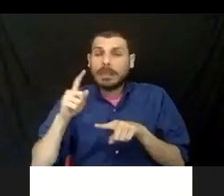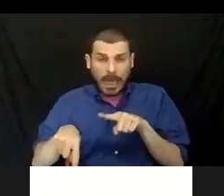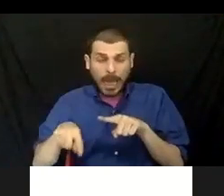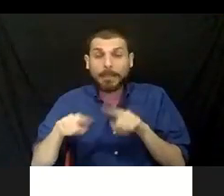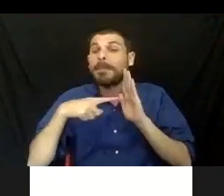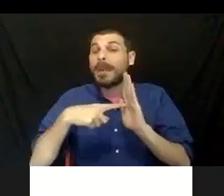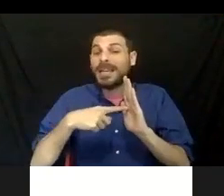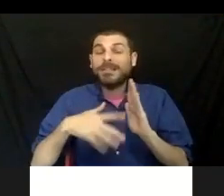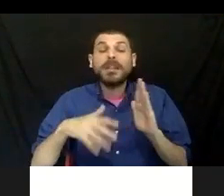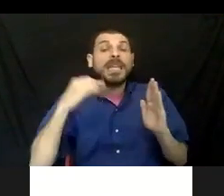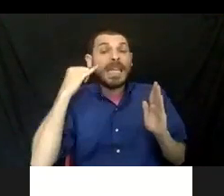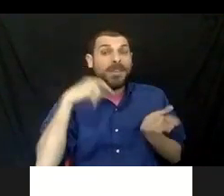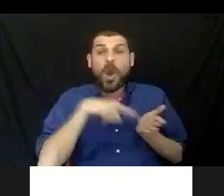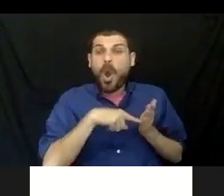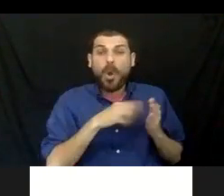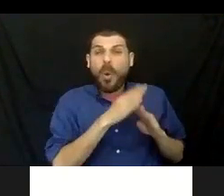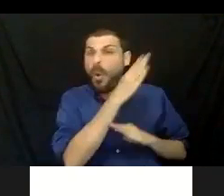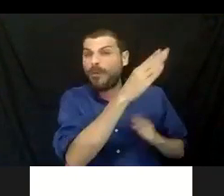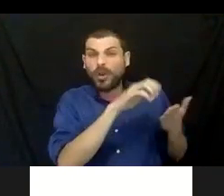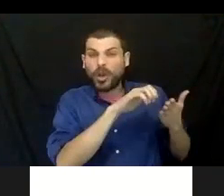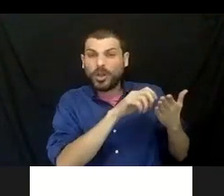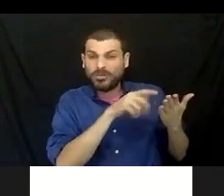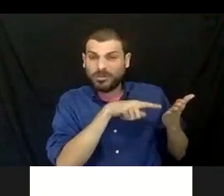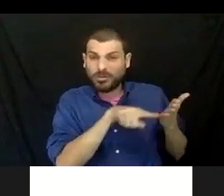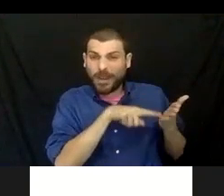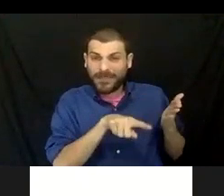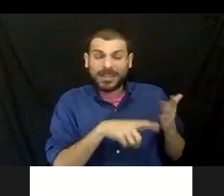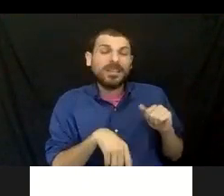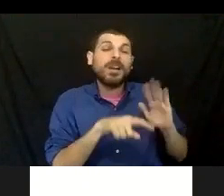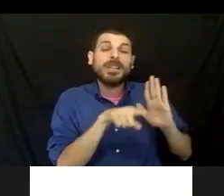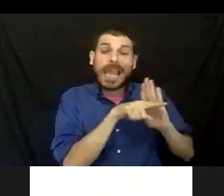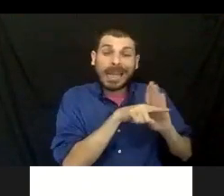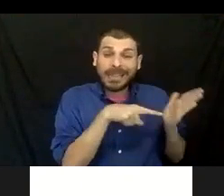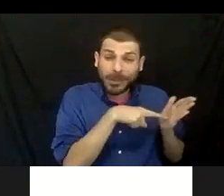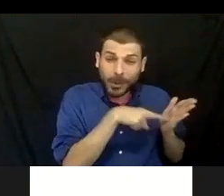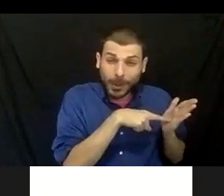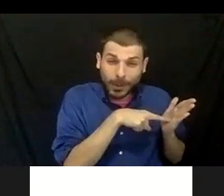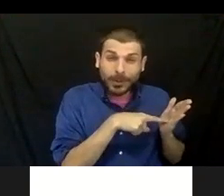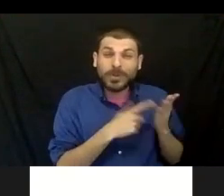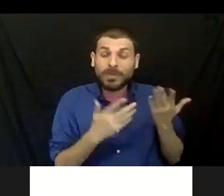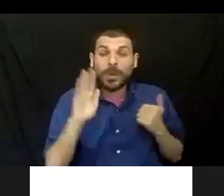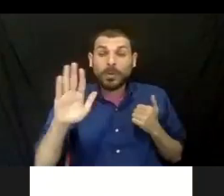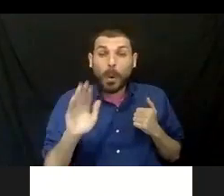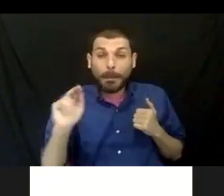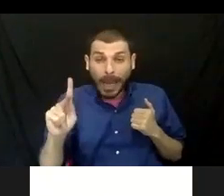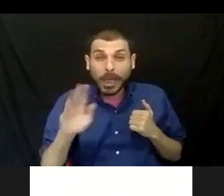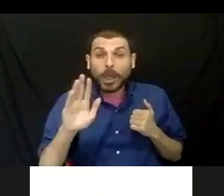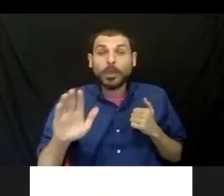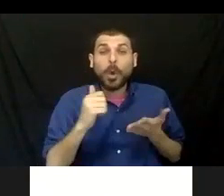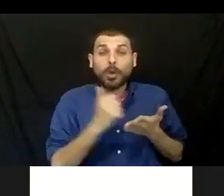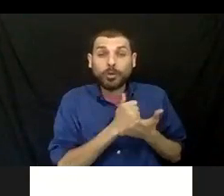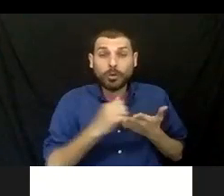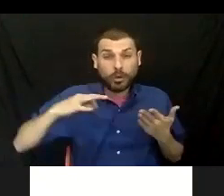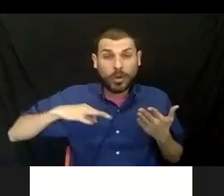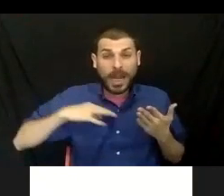or other fees. The financial institution that you bank with, the bank or the credit union, may be able to satisfy